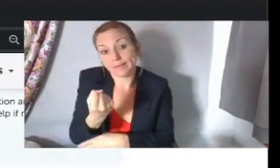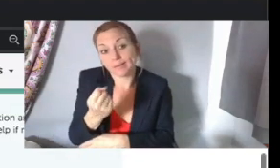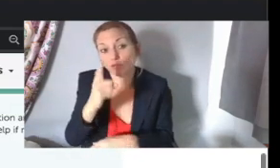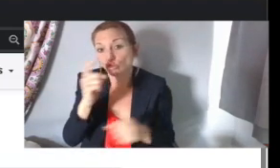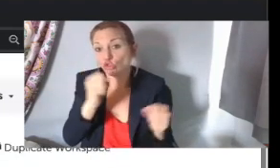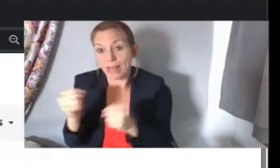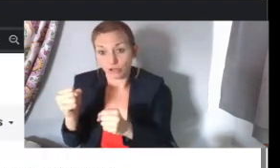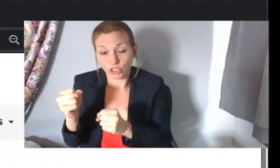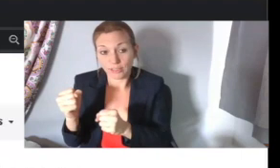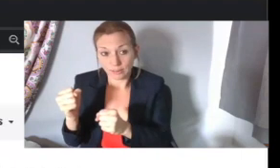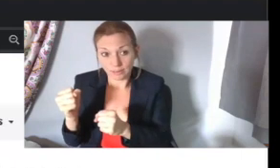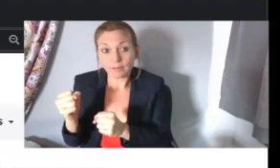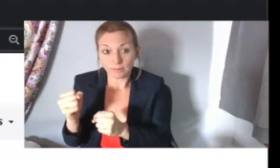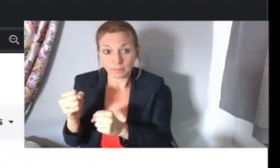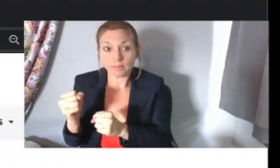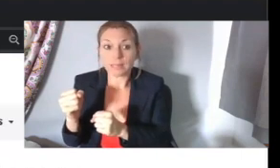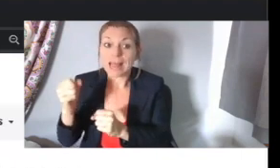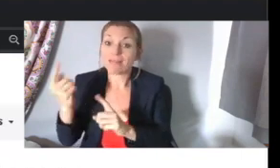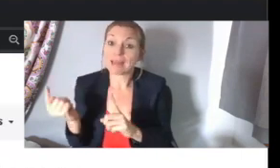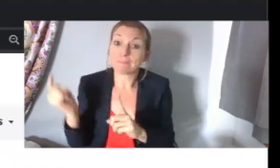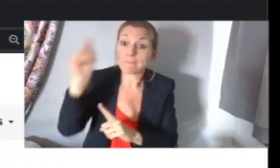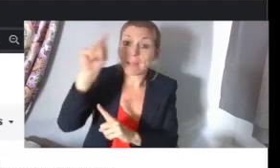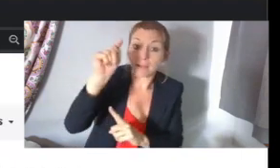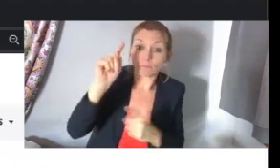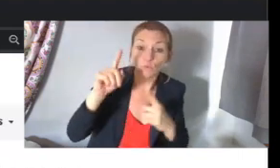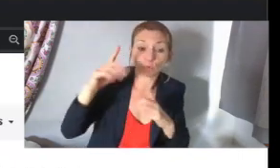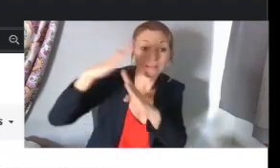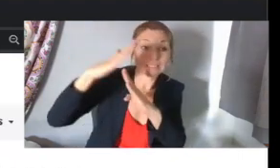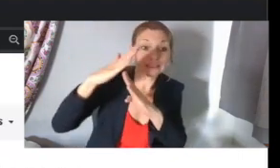strategies, and we can name this